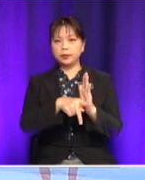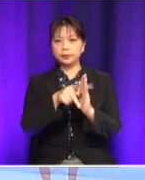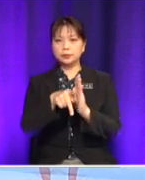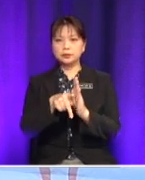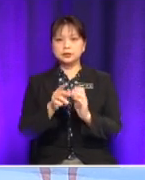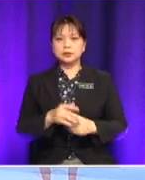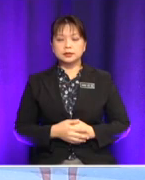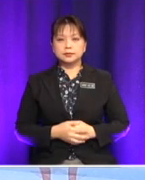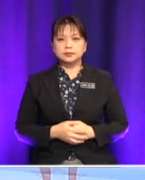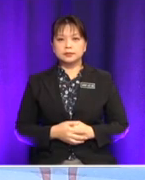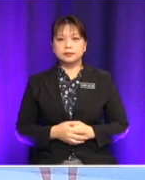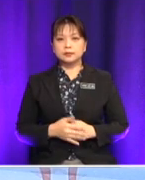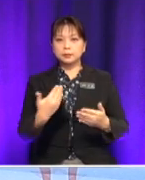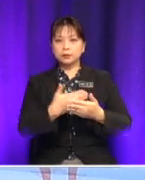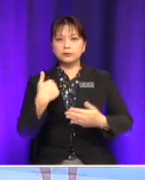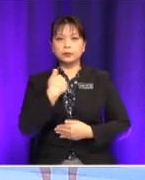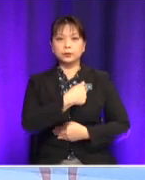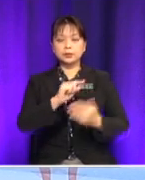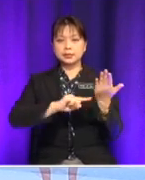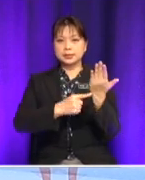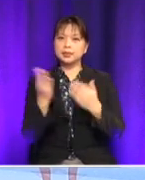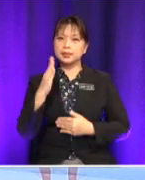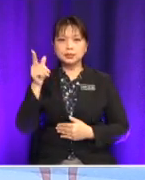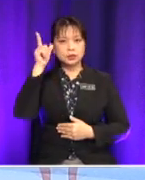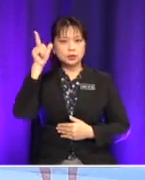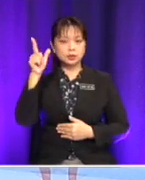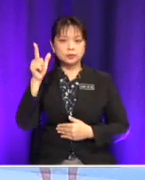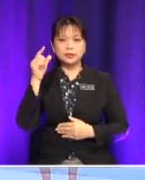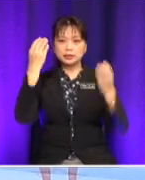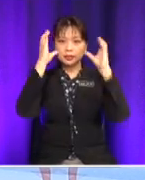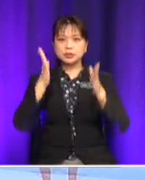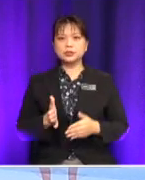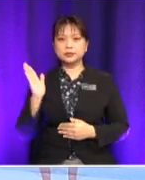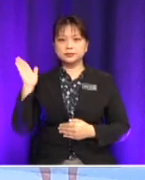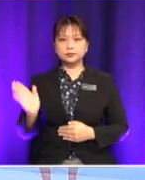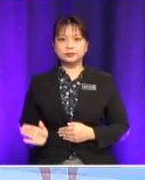as usual, before we start, let's first take a look at our teacher's profile.